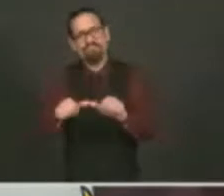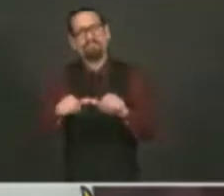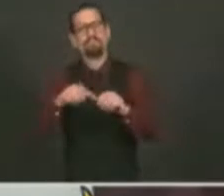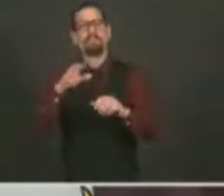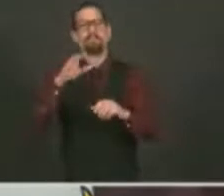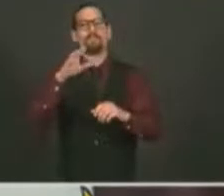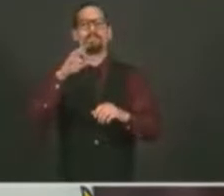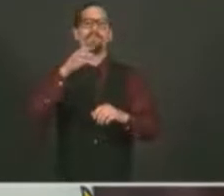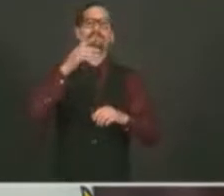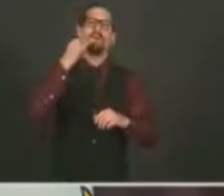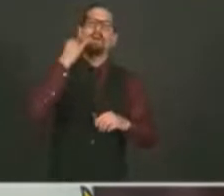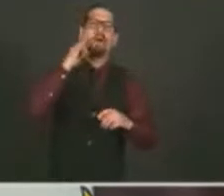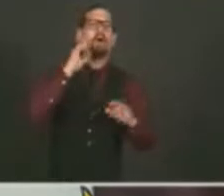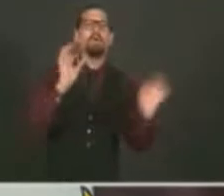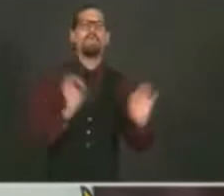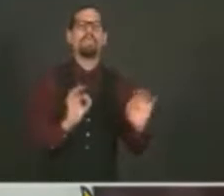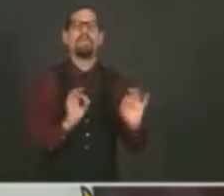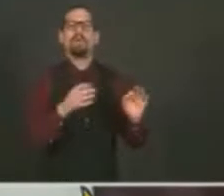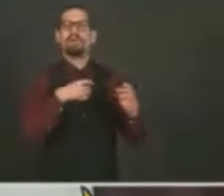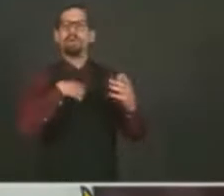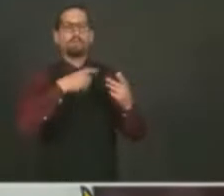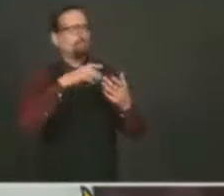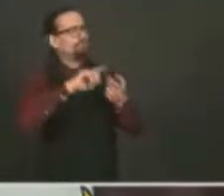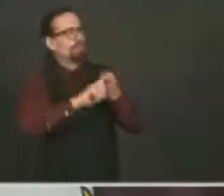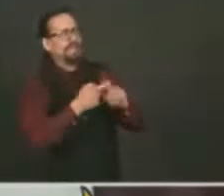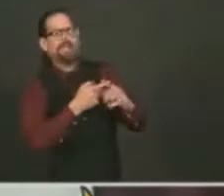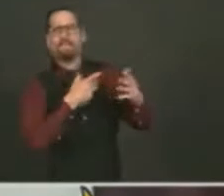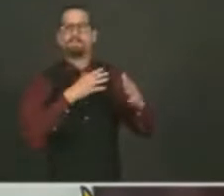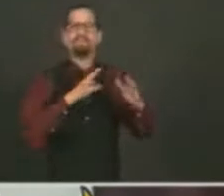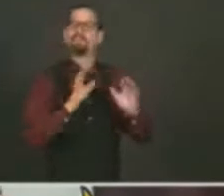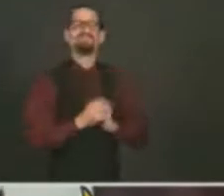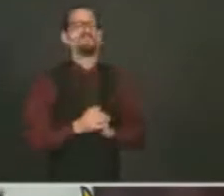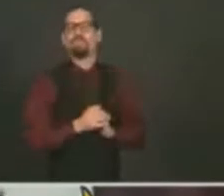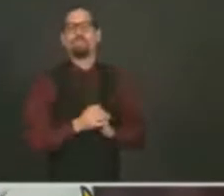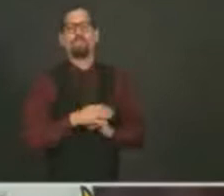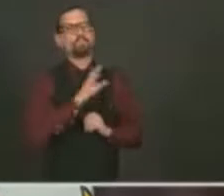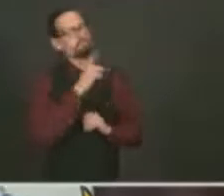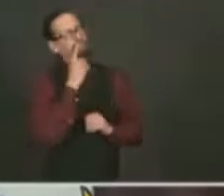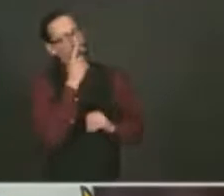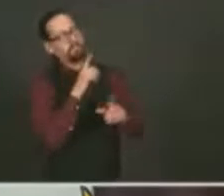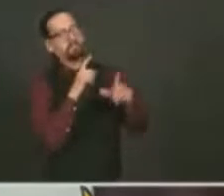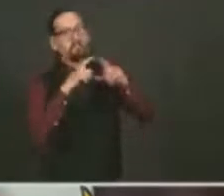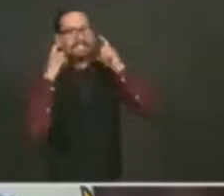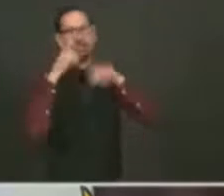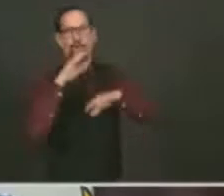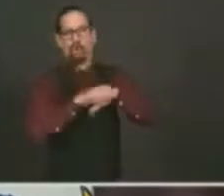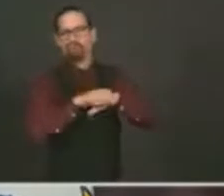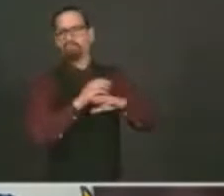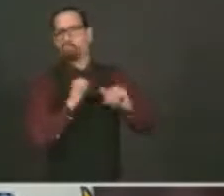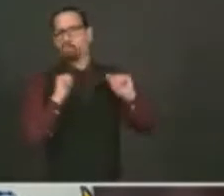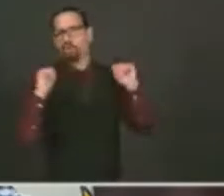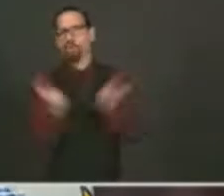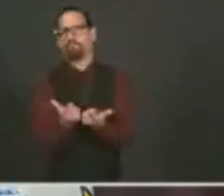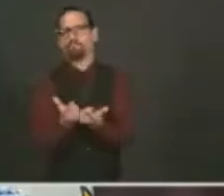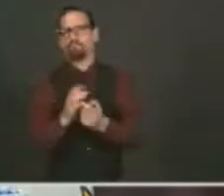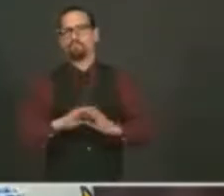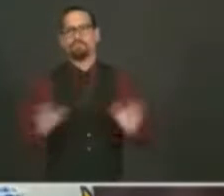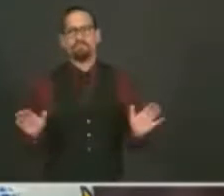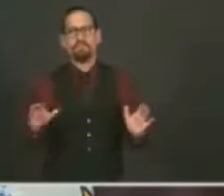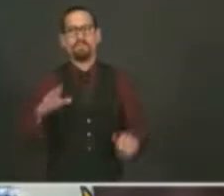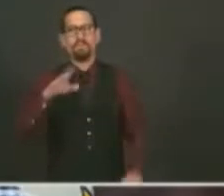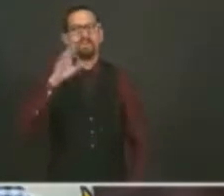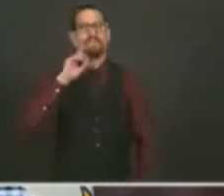to do the same. I think we can turn the trend around. I know we can turn the trend around. Rhode Island's amazing. Look at how well you've done so